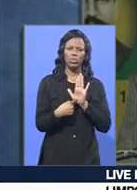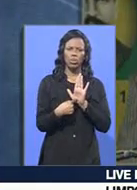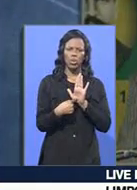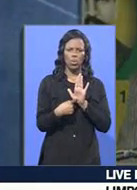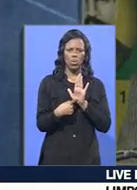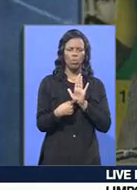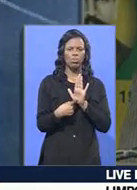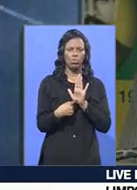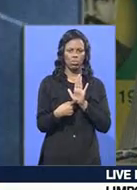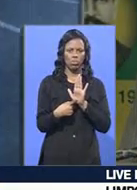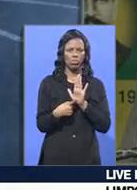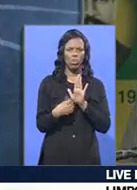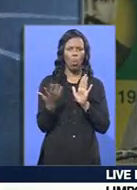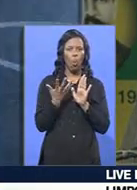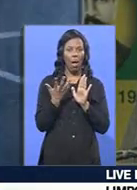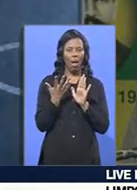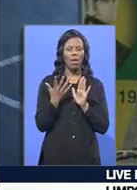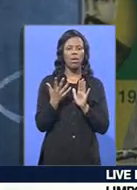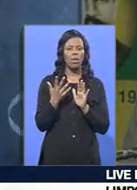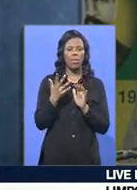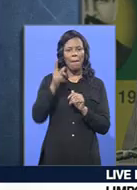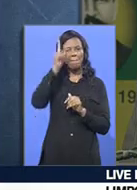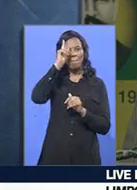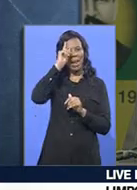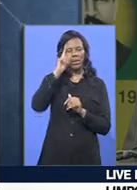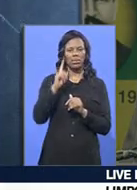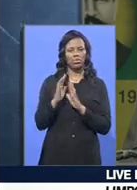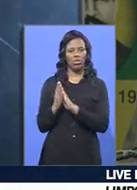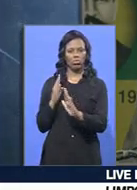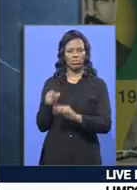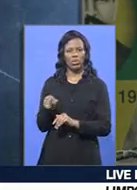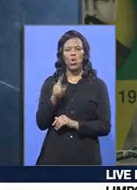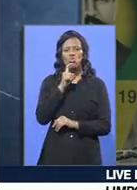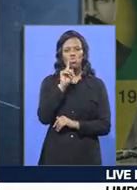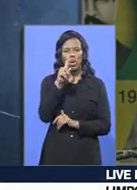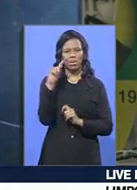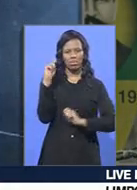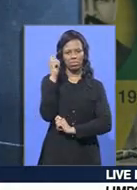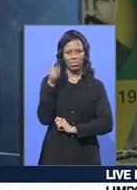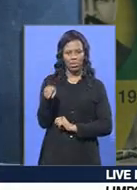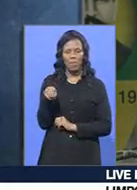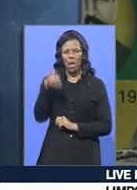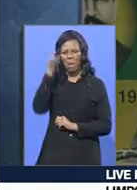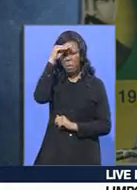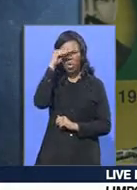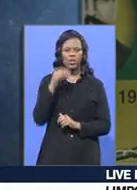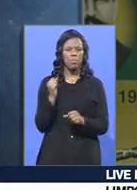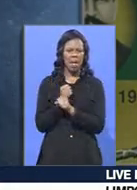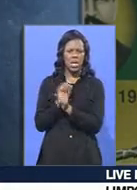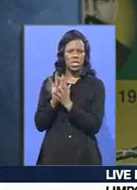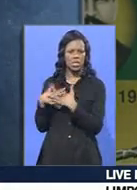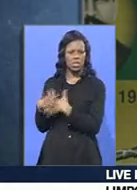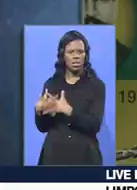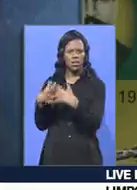intensity war in black townships using Bantustan parties, the police, and other apartheid